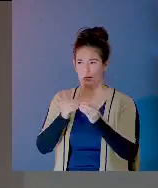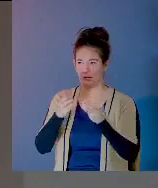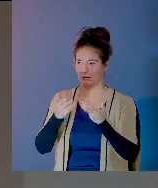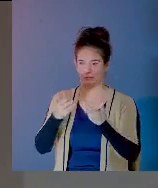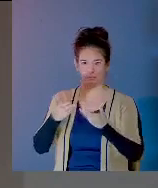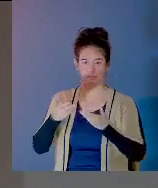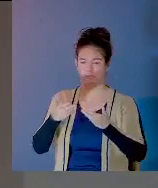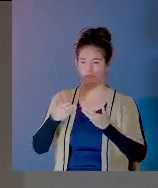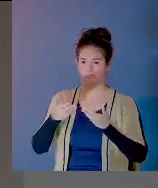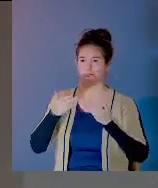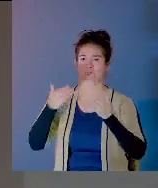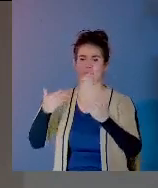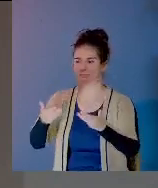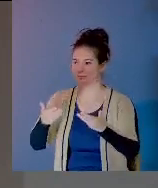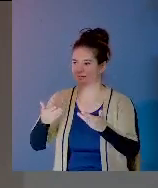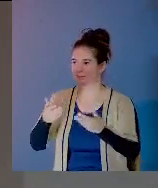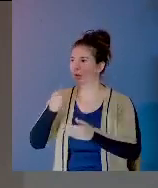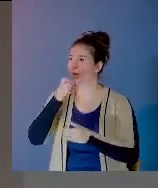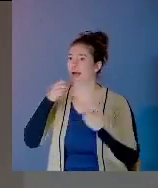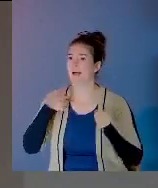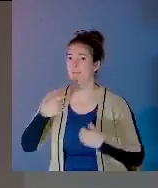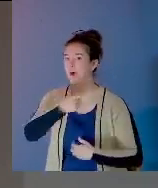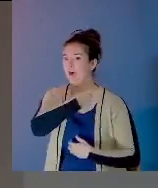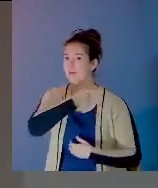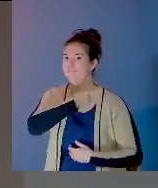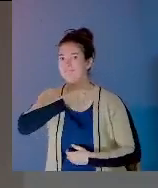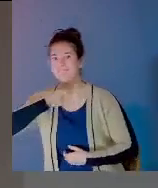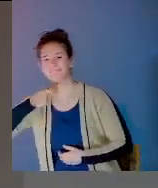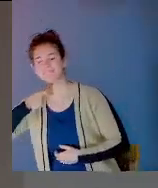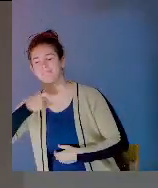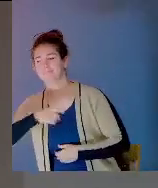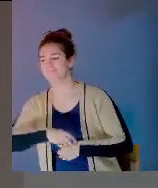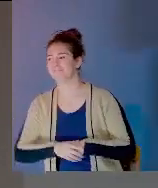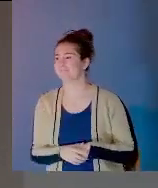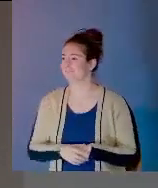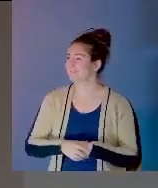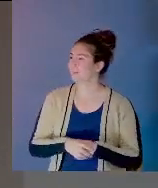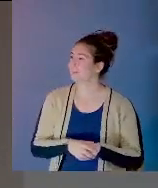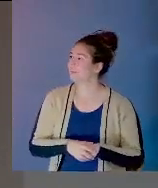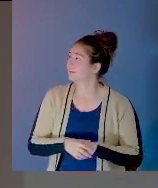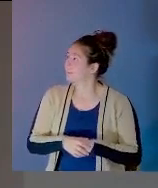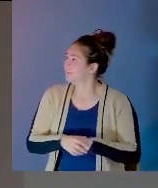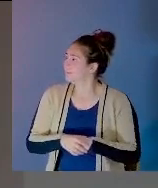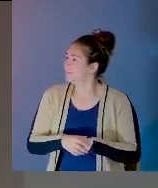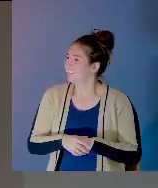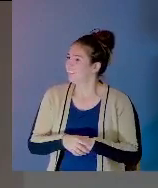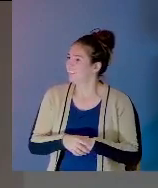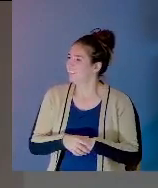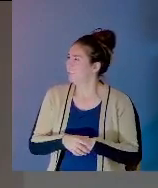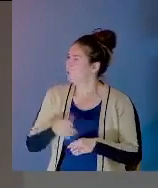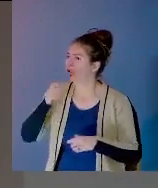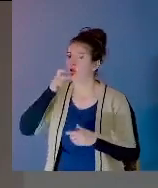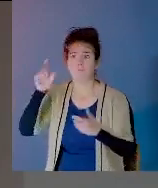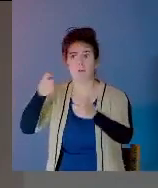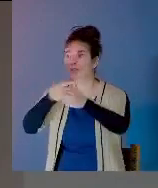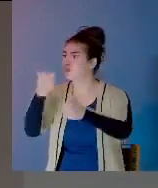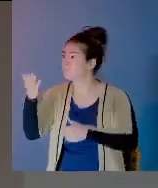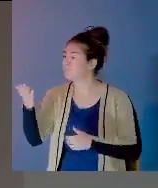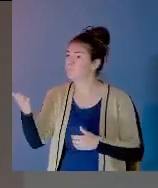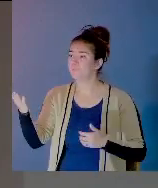got the hook? The hook, get me off from behind the pulpit. But who wants to be first?